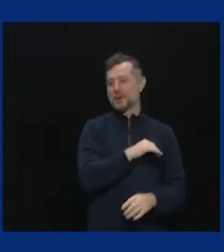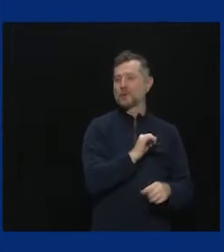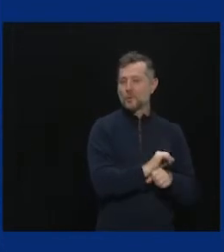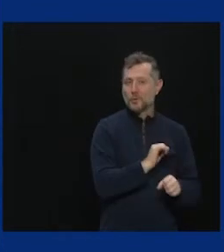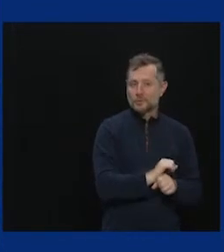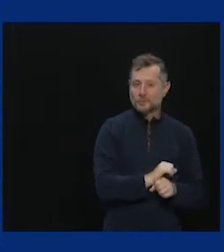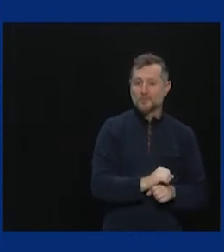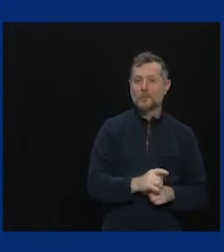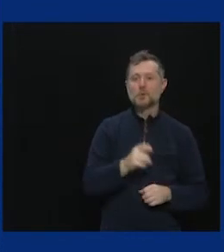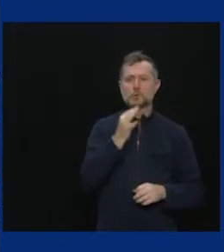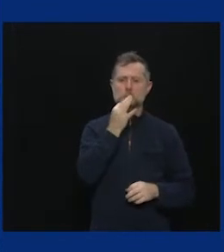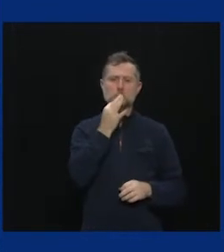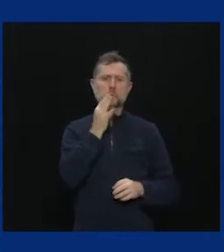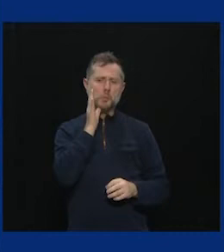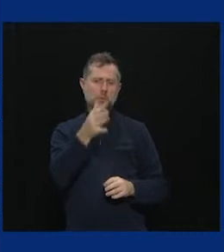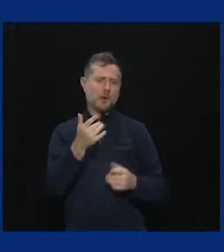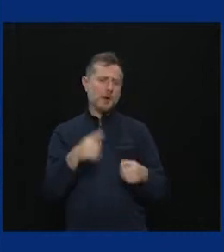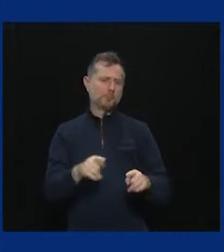soon.